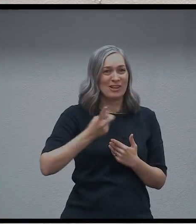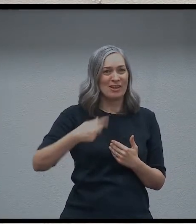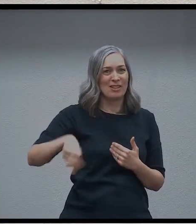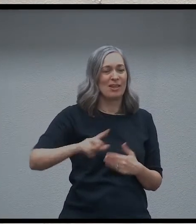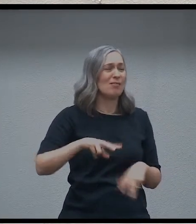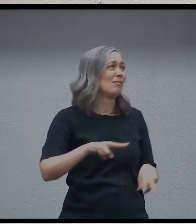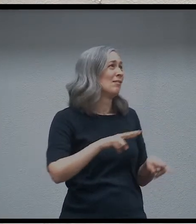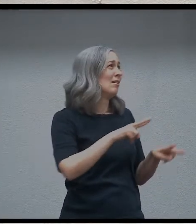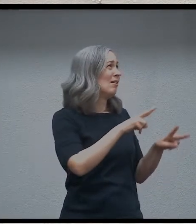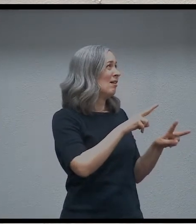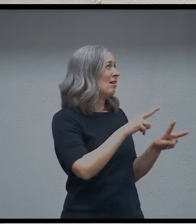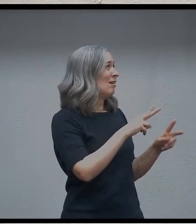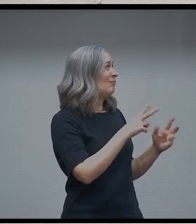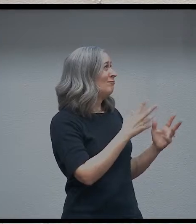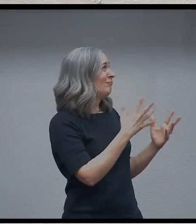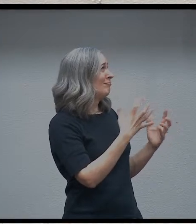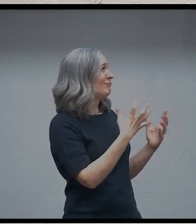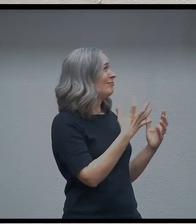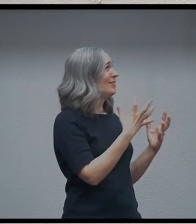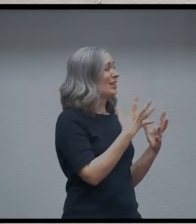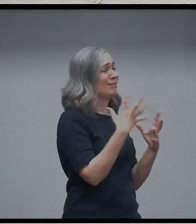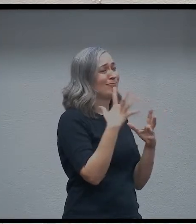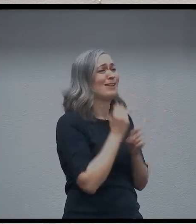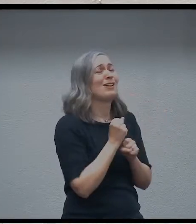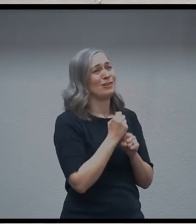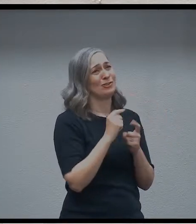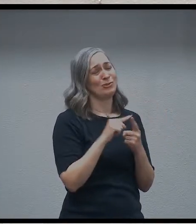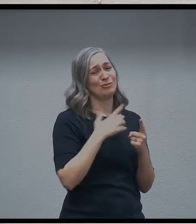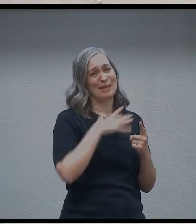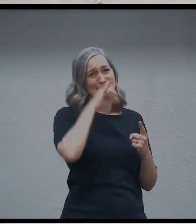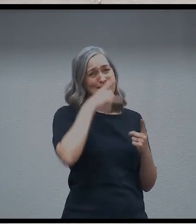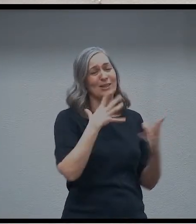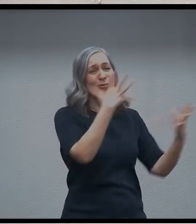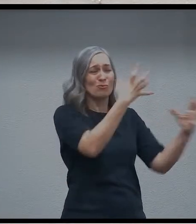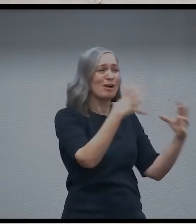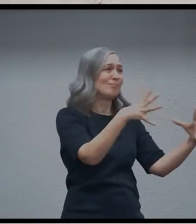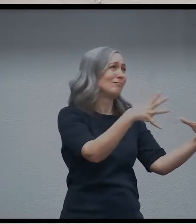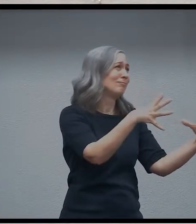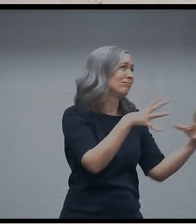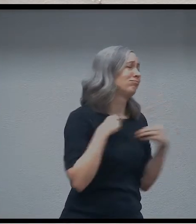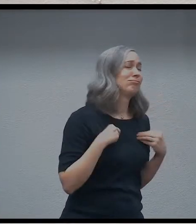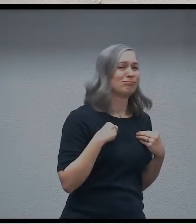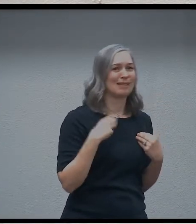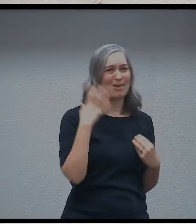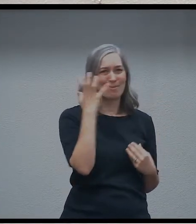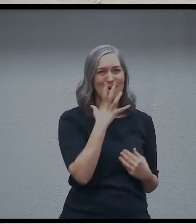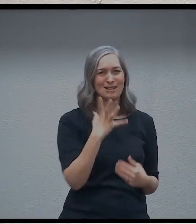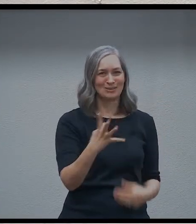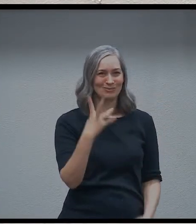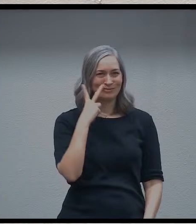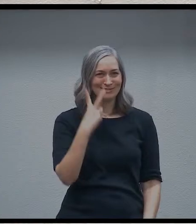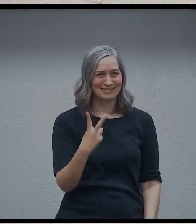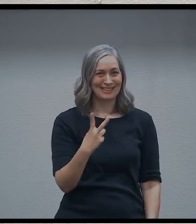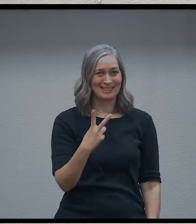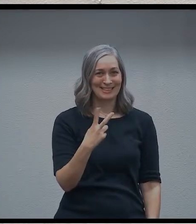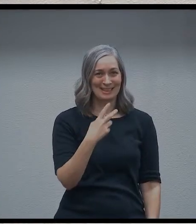they looked for that. They clung to my kids. They wanted that acceptance, and it was so awesome to see